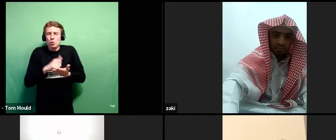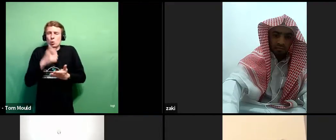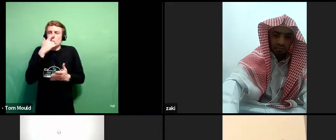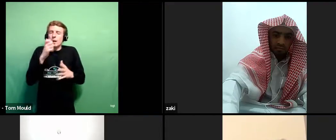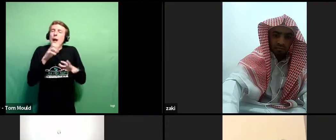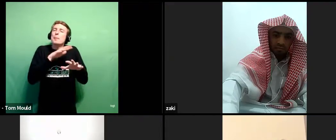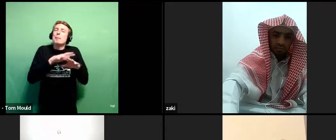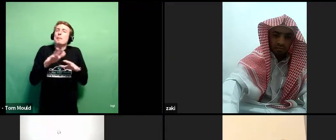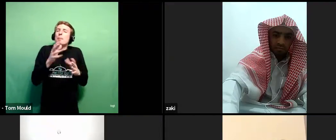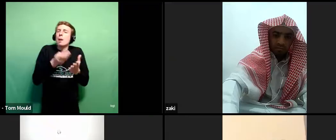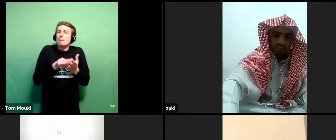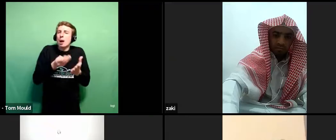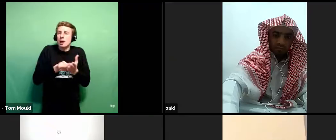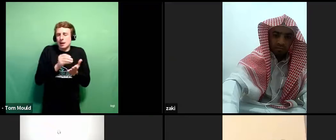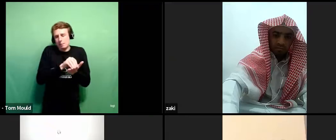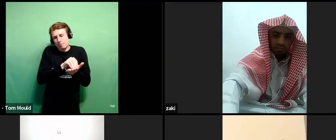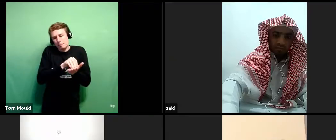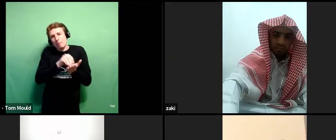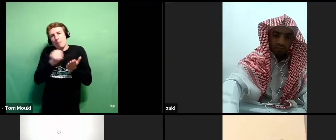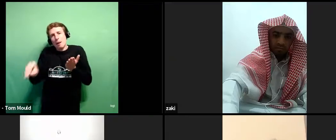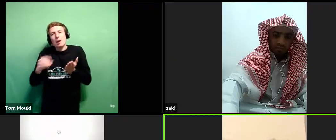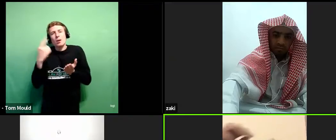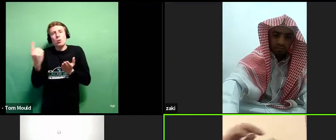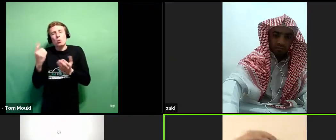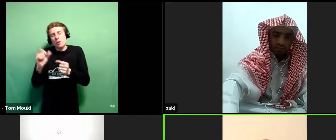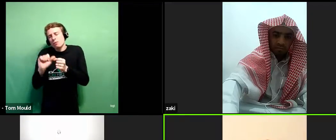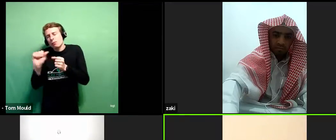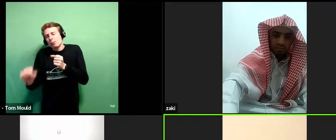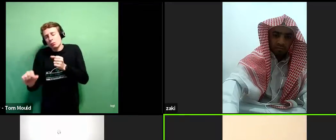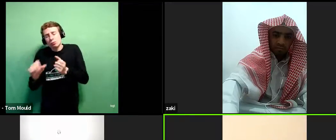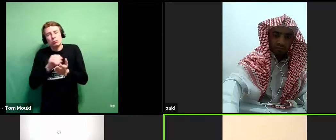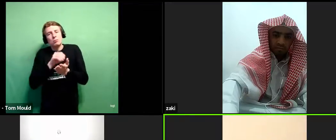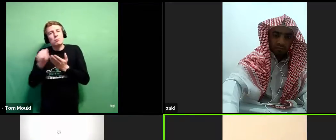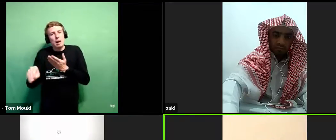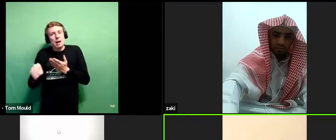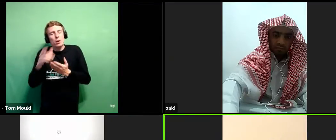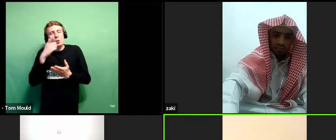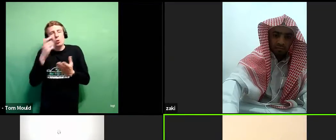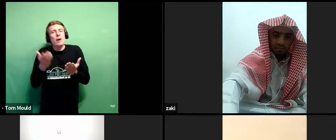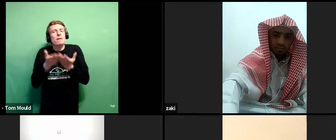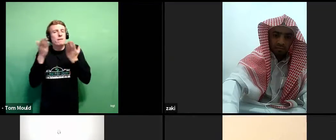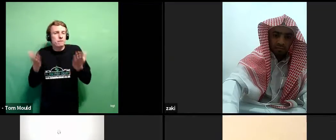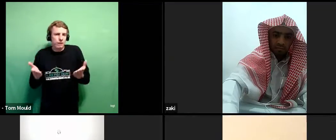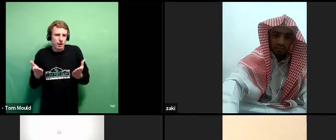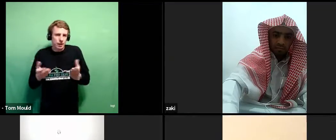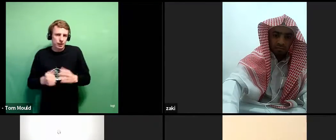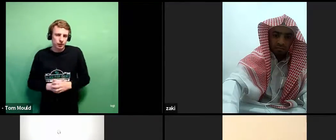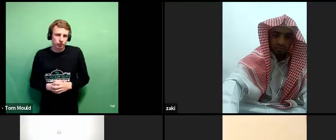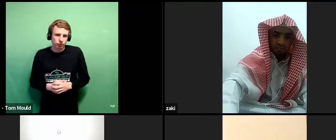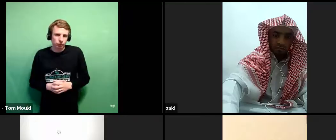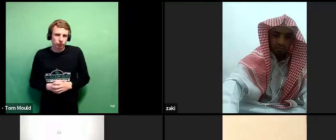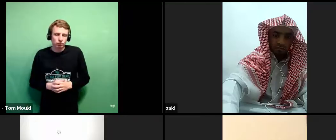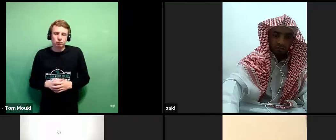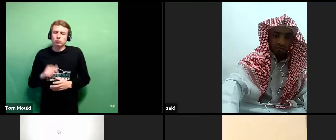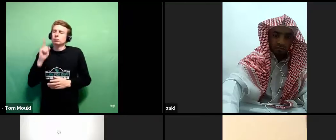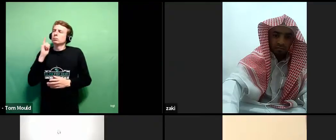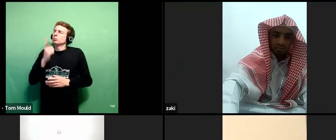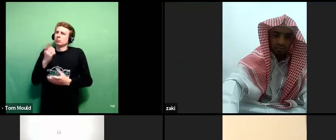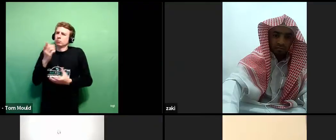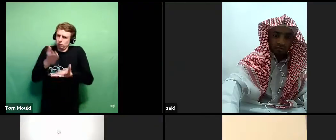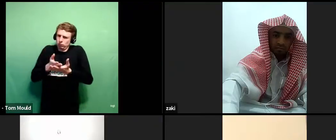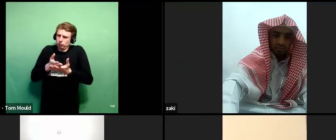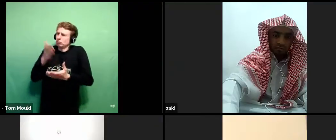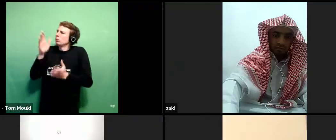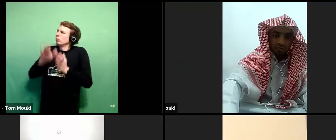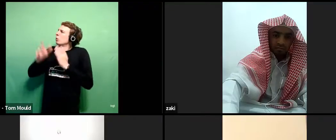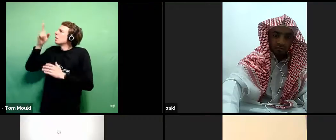the heir should be made in fairness. This is an alleviation and a mercy from your Lord. So after